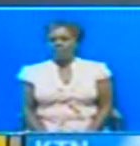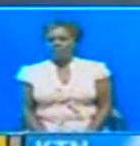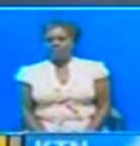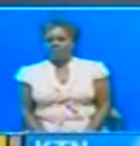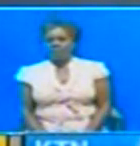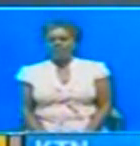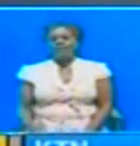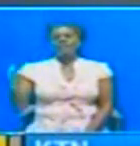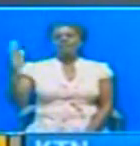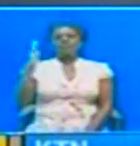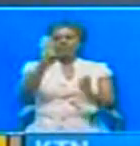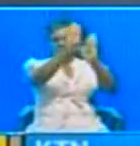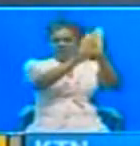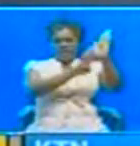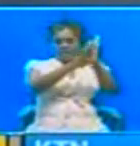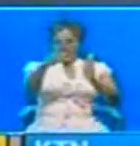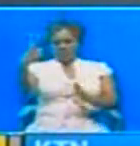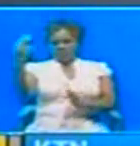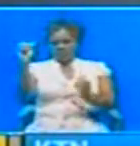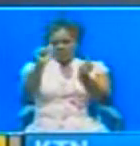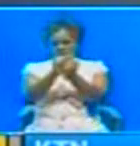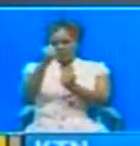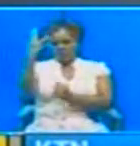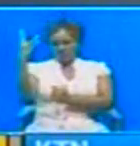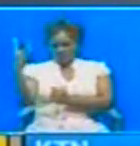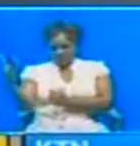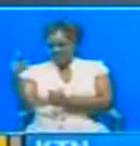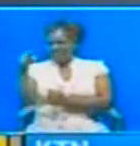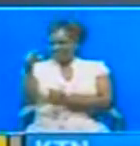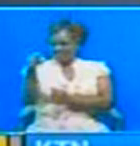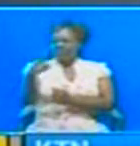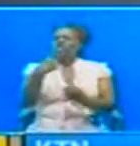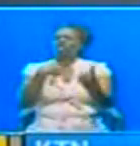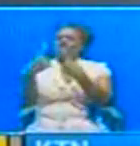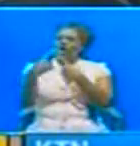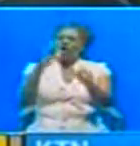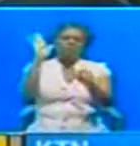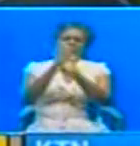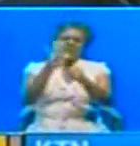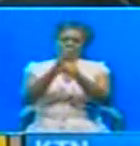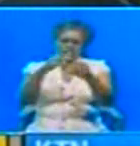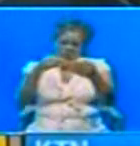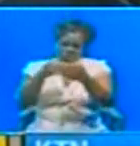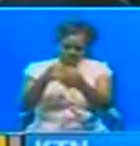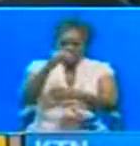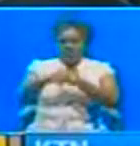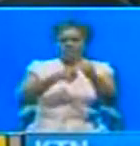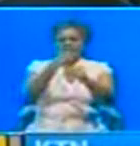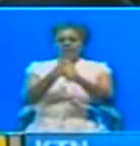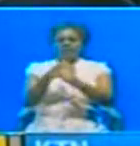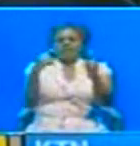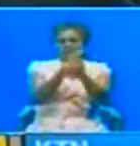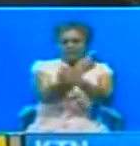The Security Bill 2014 has been one of the things that has been talked about towards the end of this year on